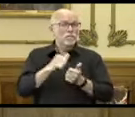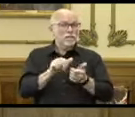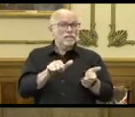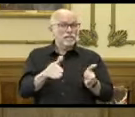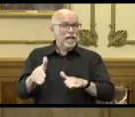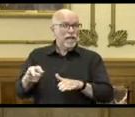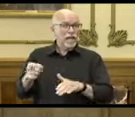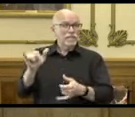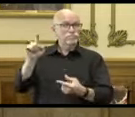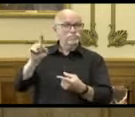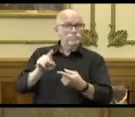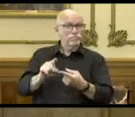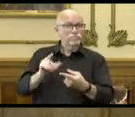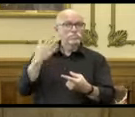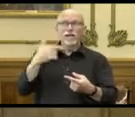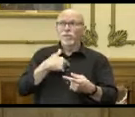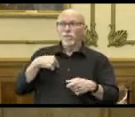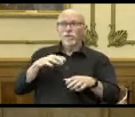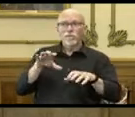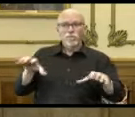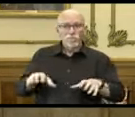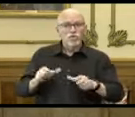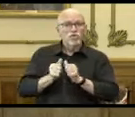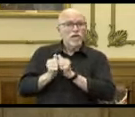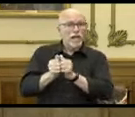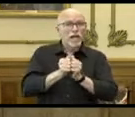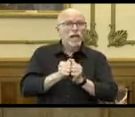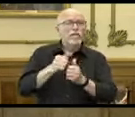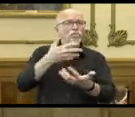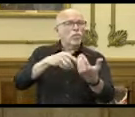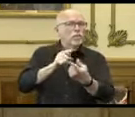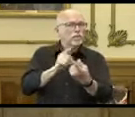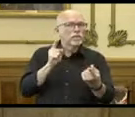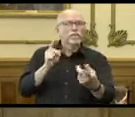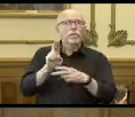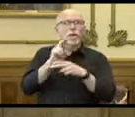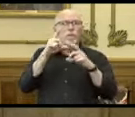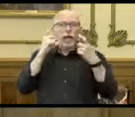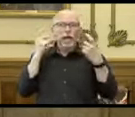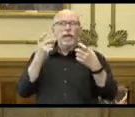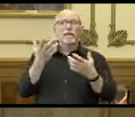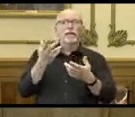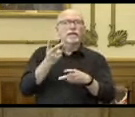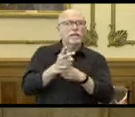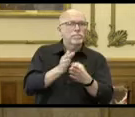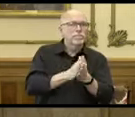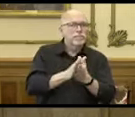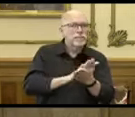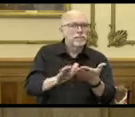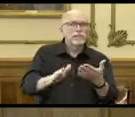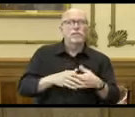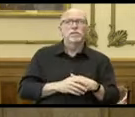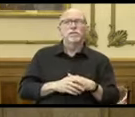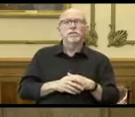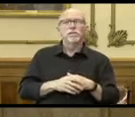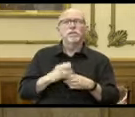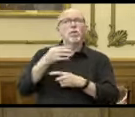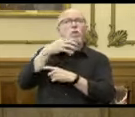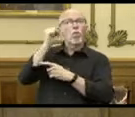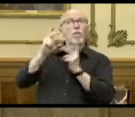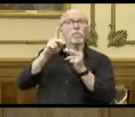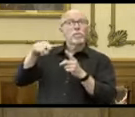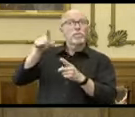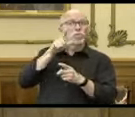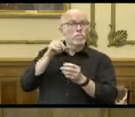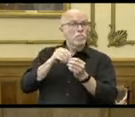is all the work that we have done together to socially distance, to wear masks, the hand hygiene, and older people who are